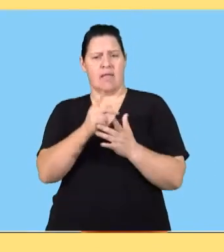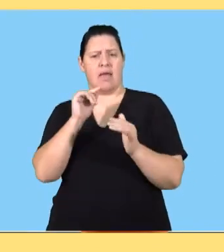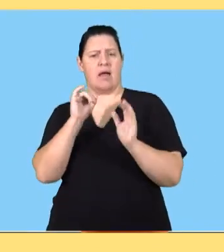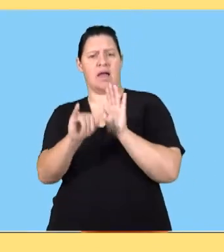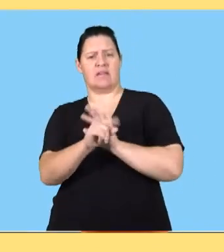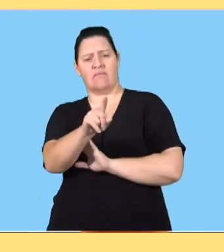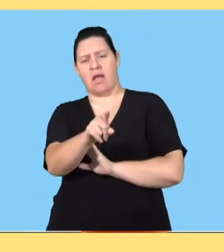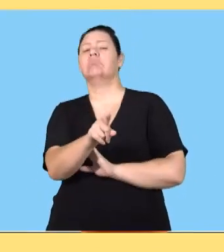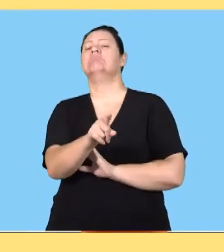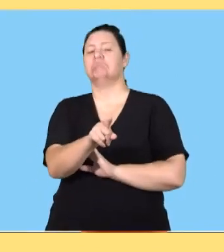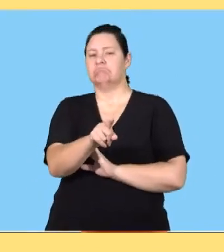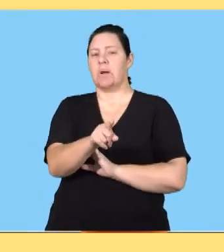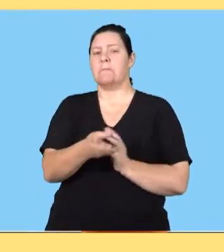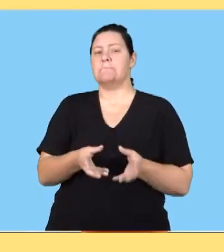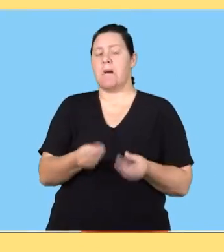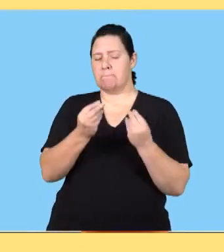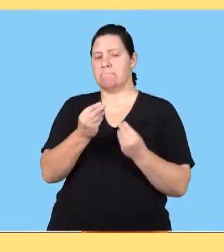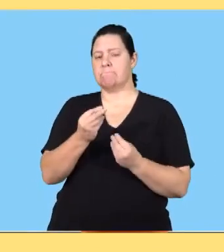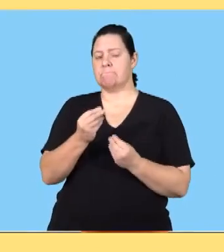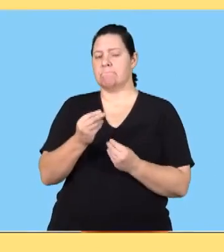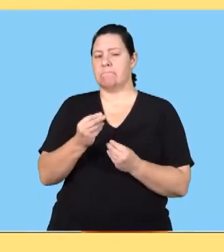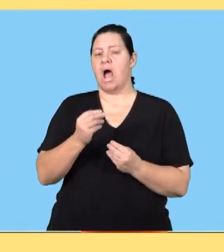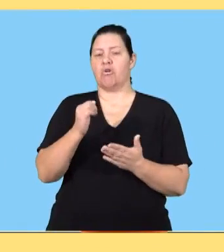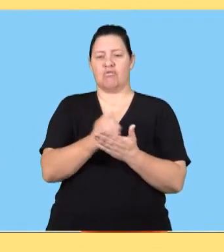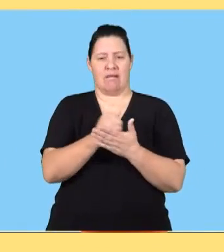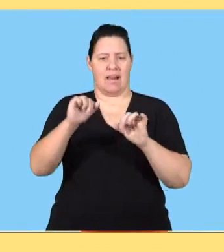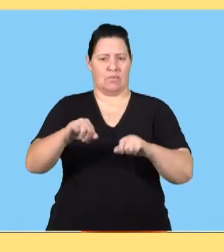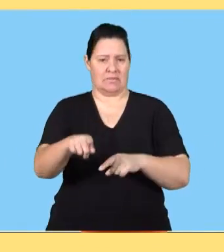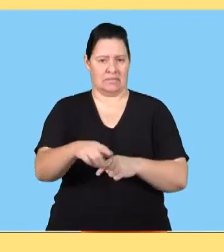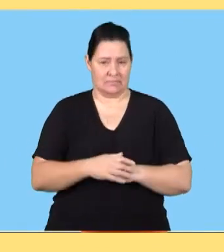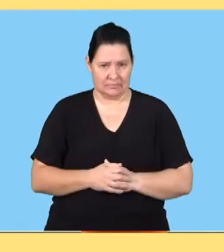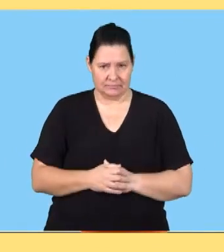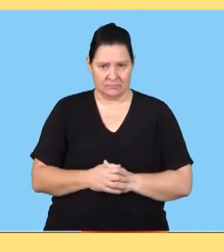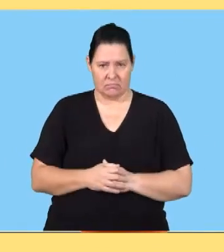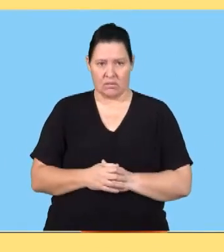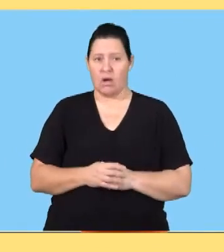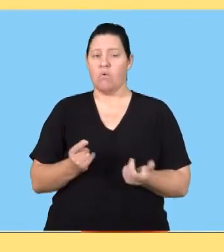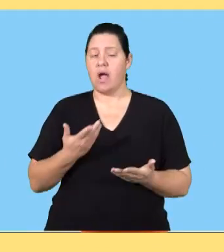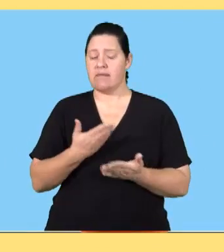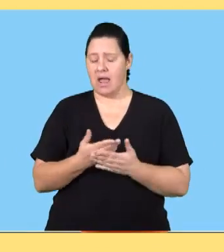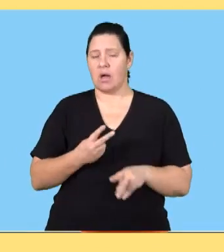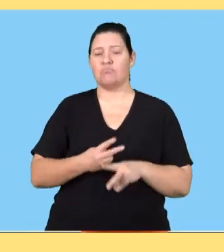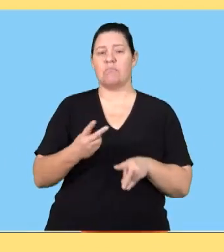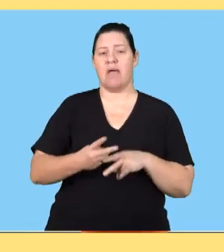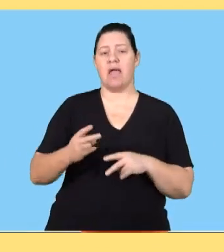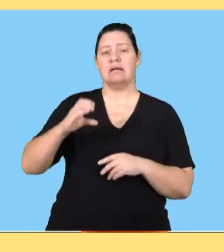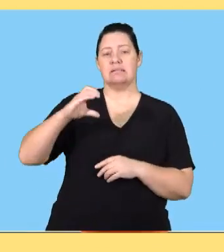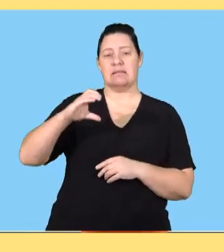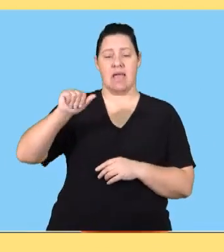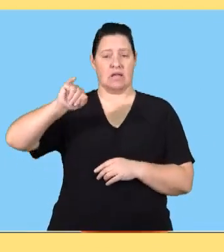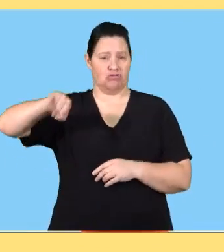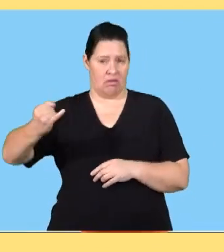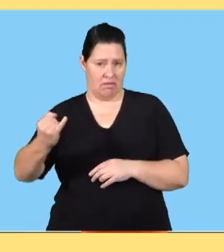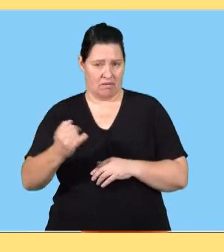able to identify transactions that lead to creditors' allowances. The second one, you should be able to prepare the